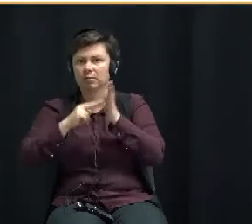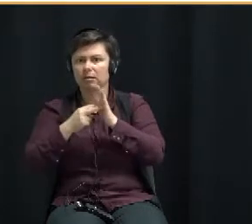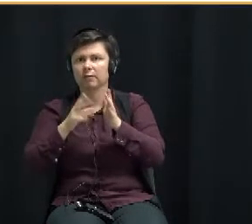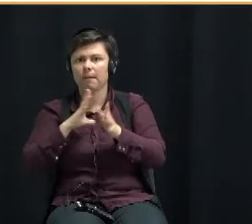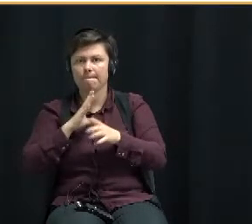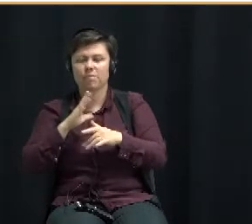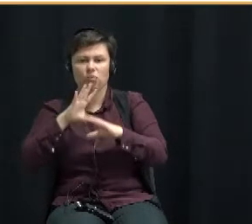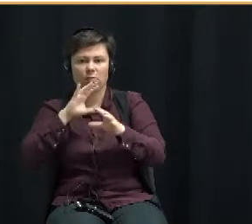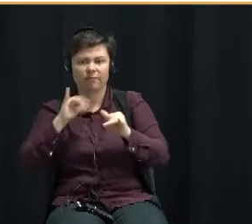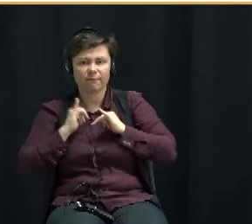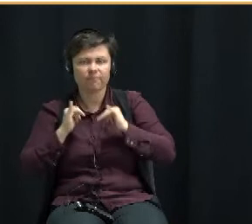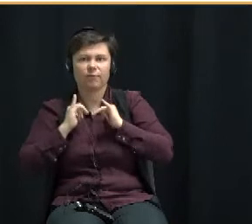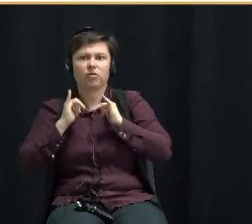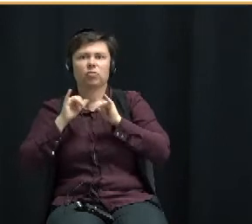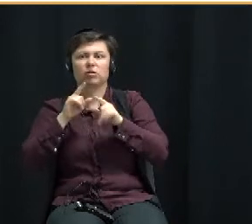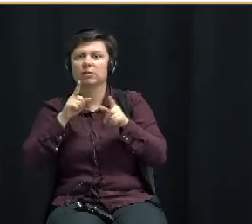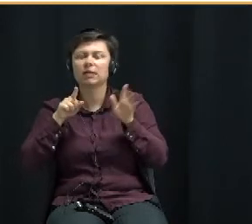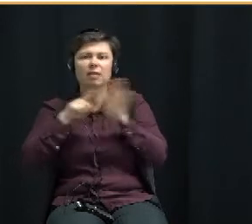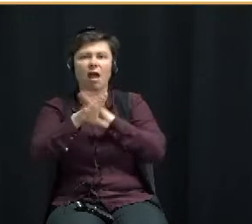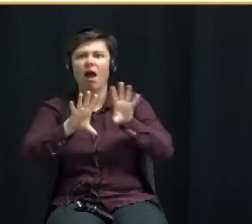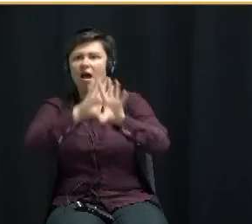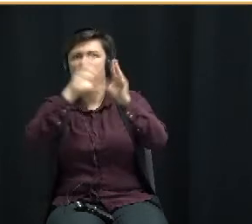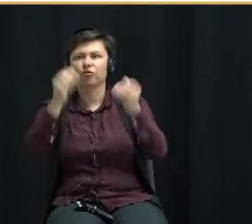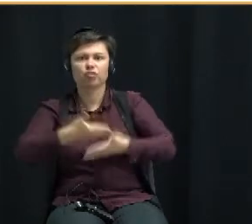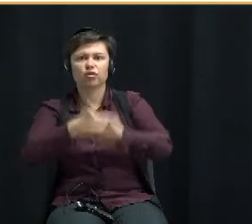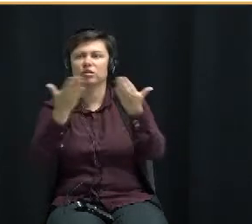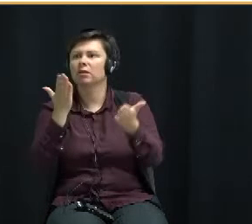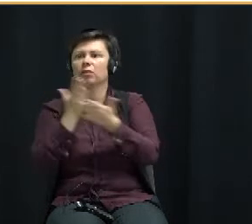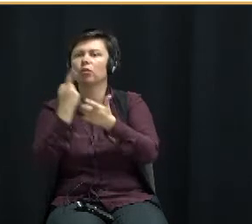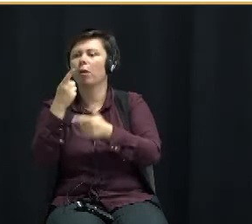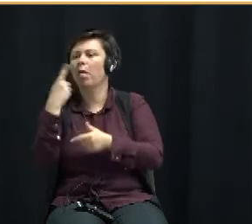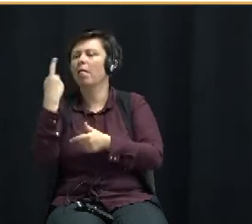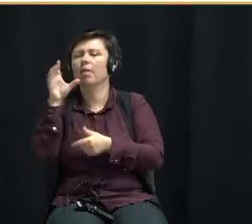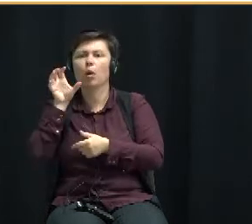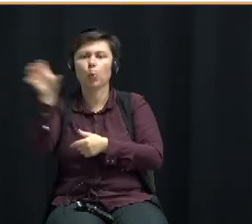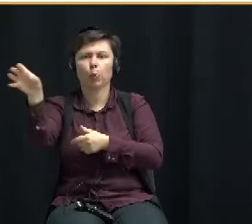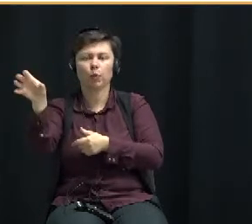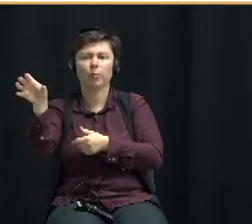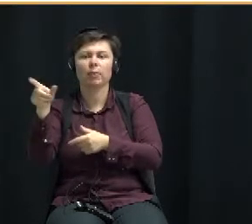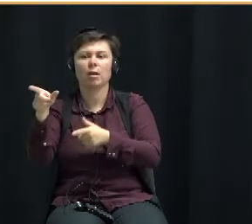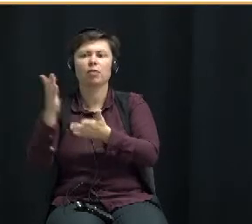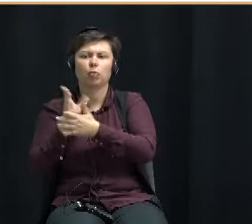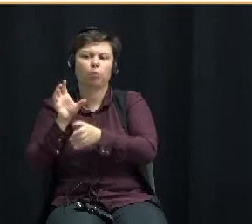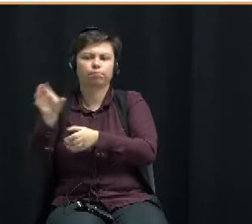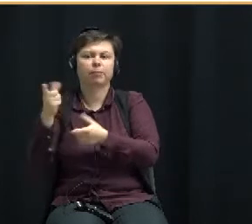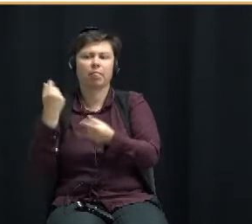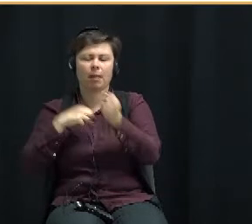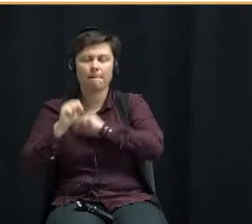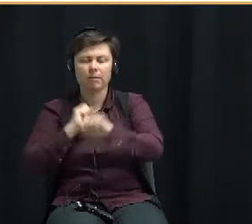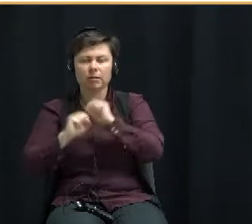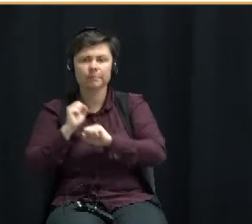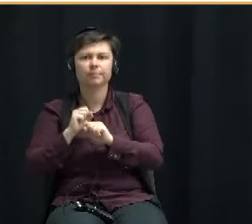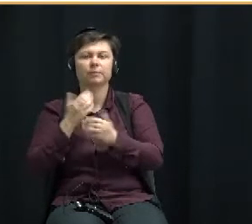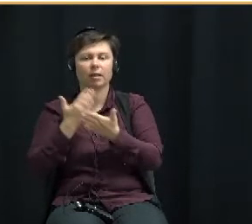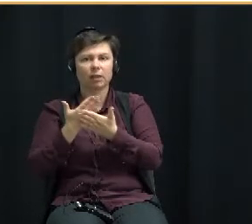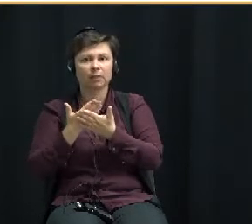groups. And so we are now in Norway, we are looking at more design for human